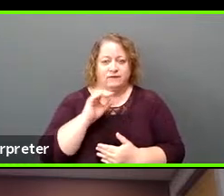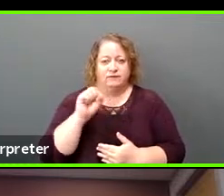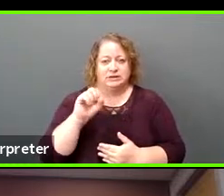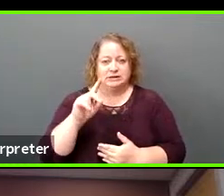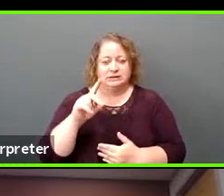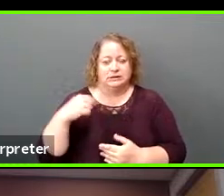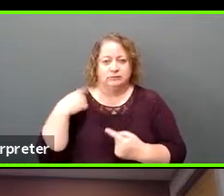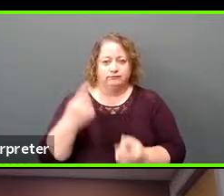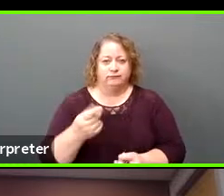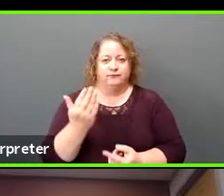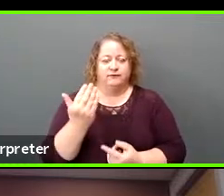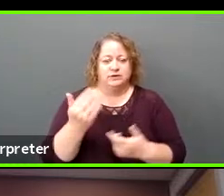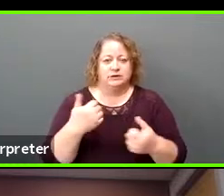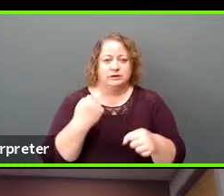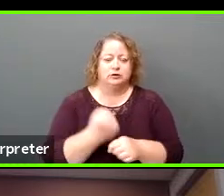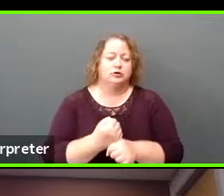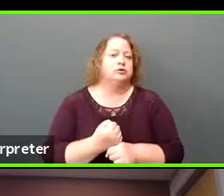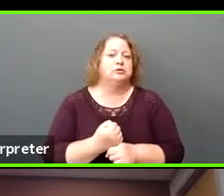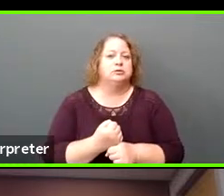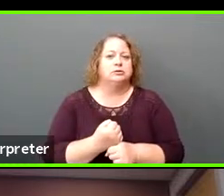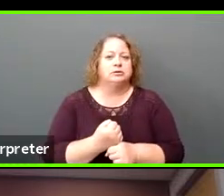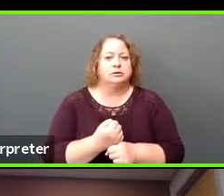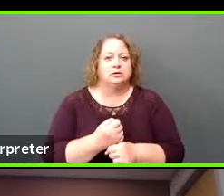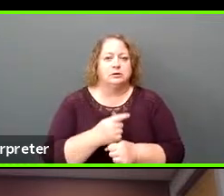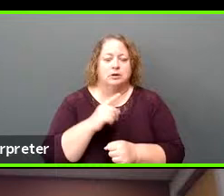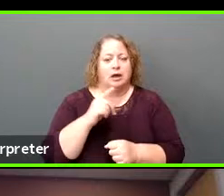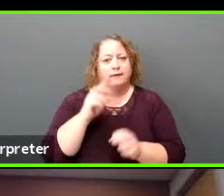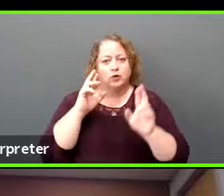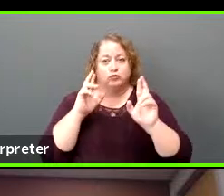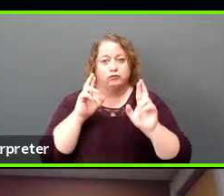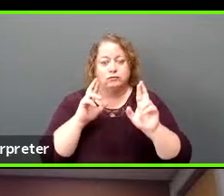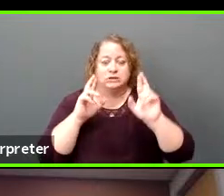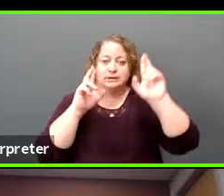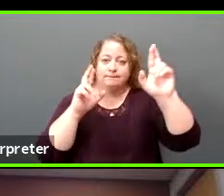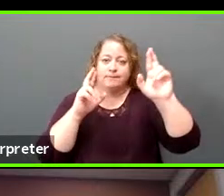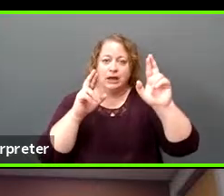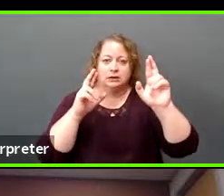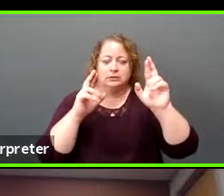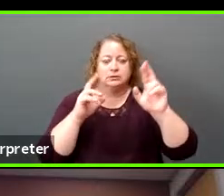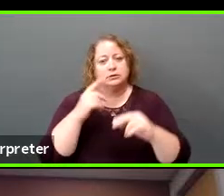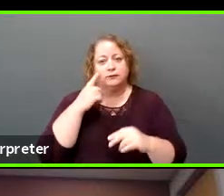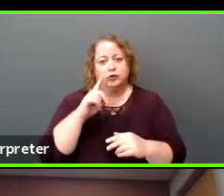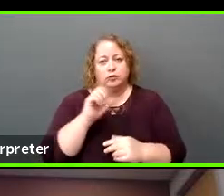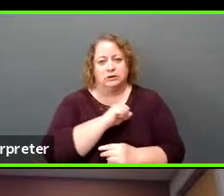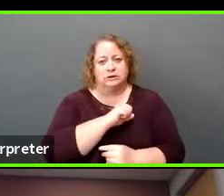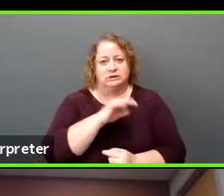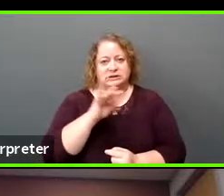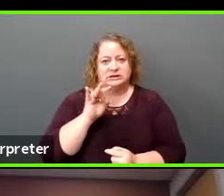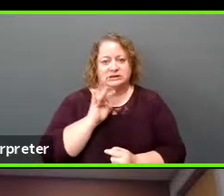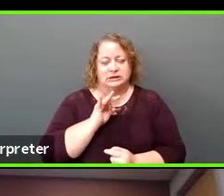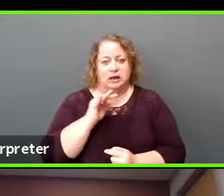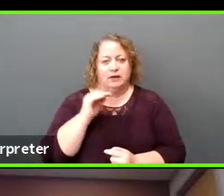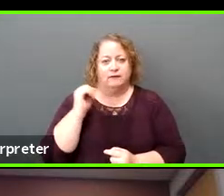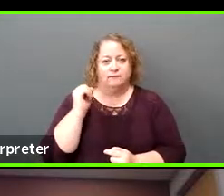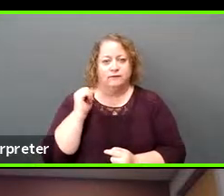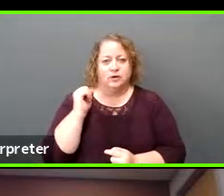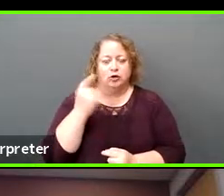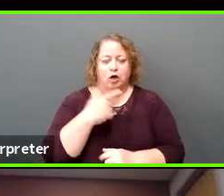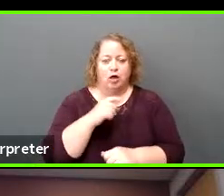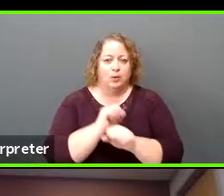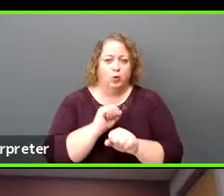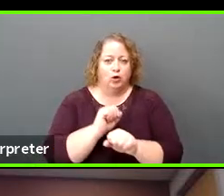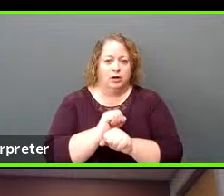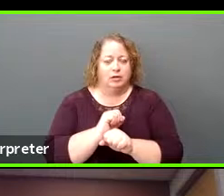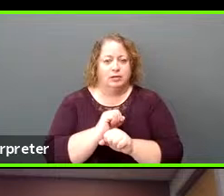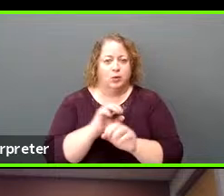SSD over the past 15 years. I have the highest respect and admiration for our staff and all of the work